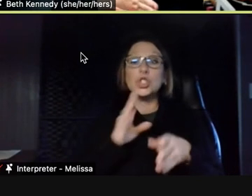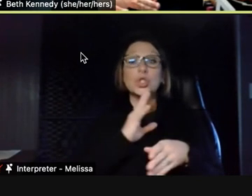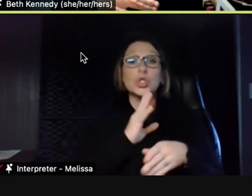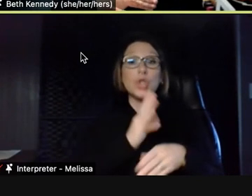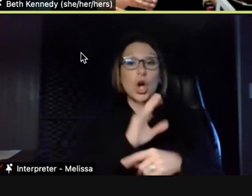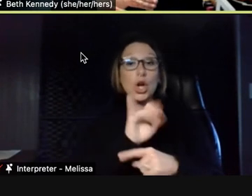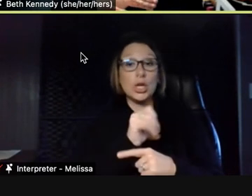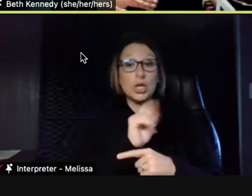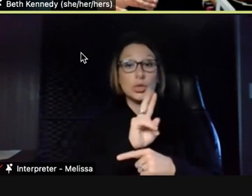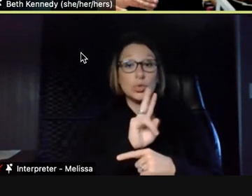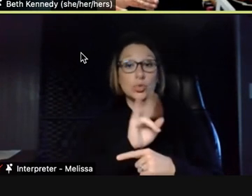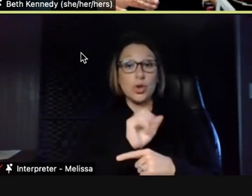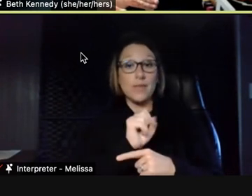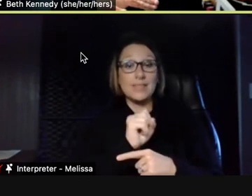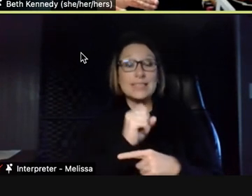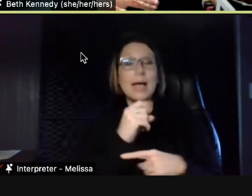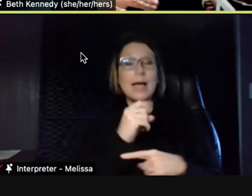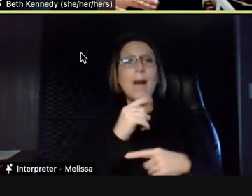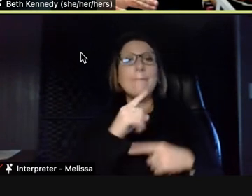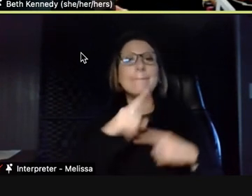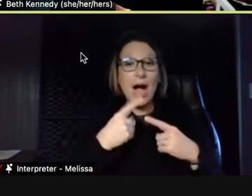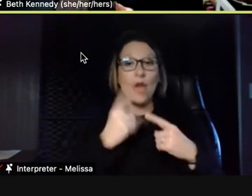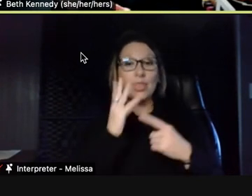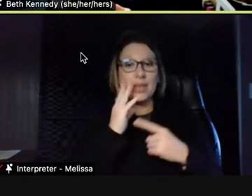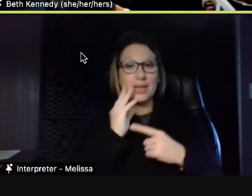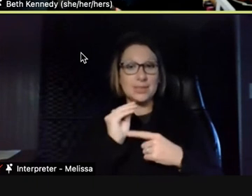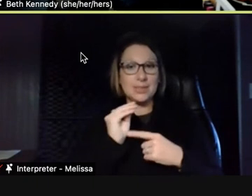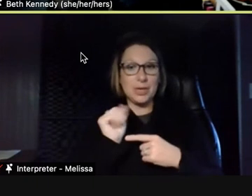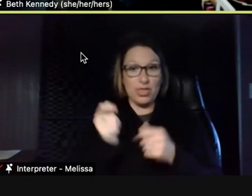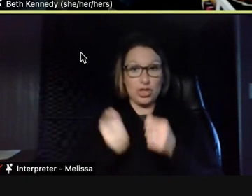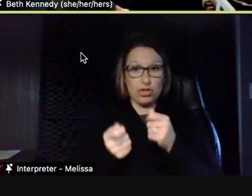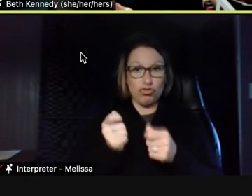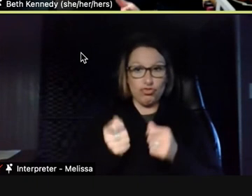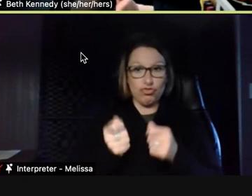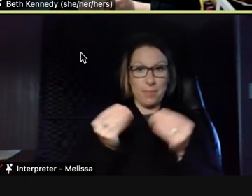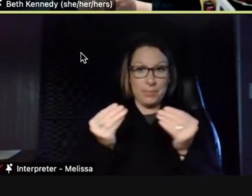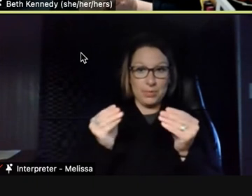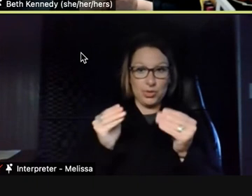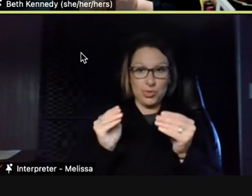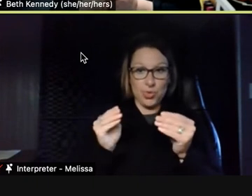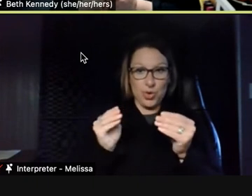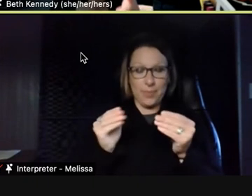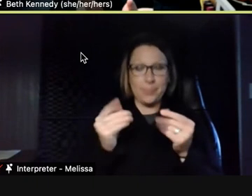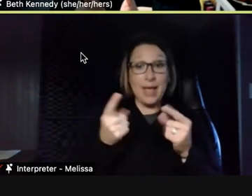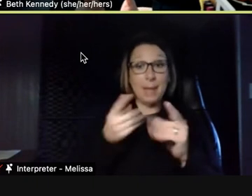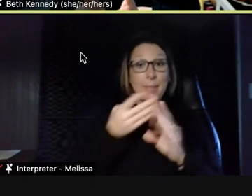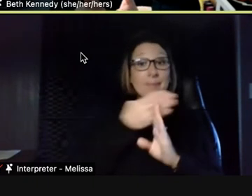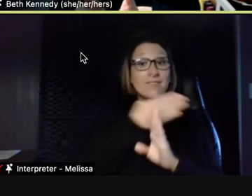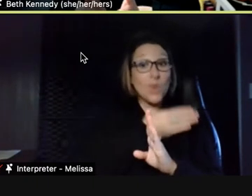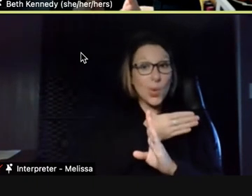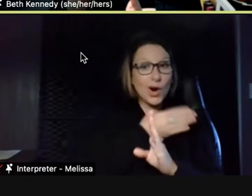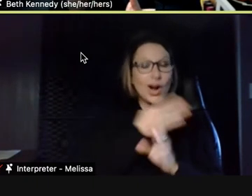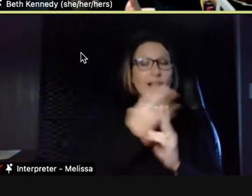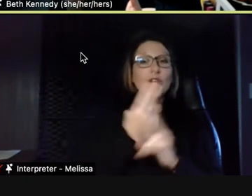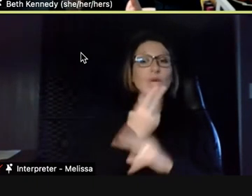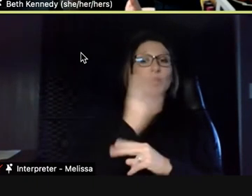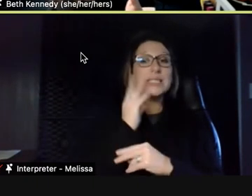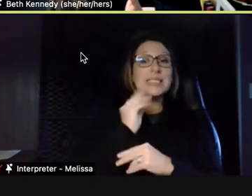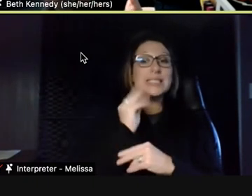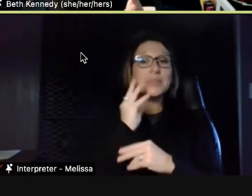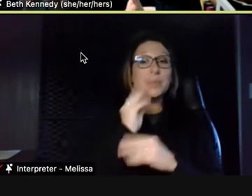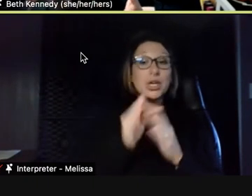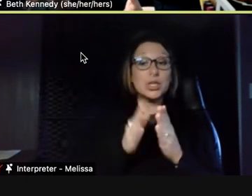about the experience at the drum store. It happened before, and they're using an experience book to